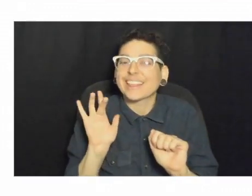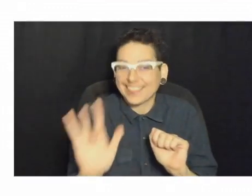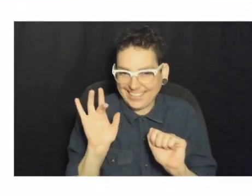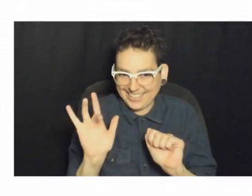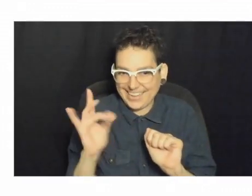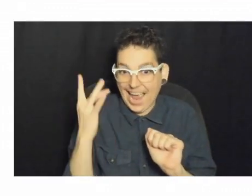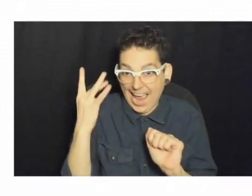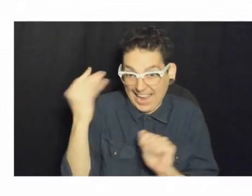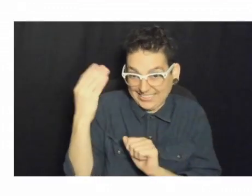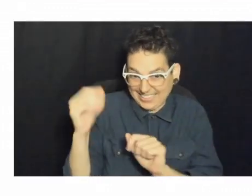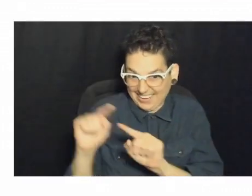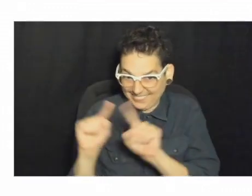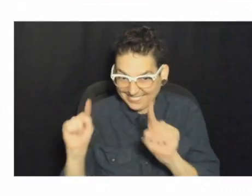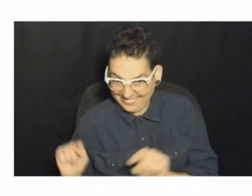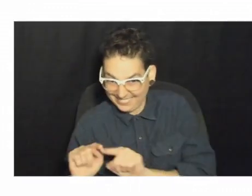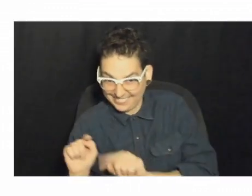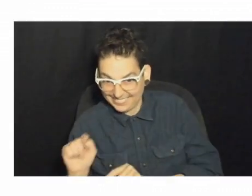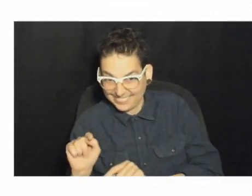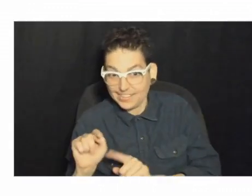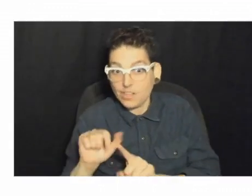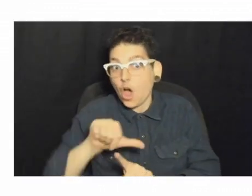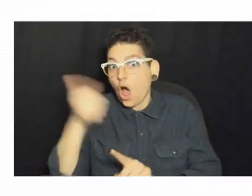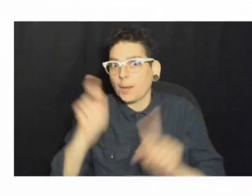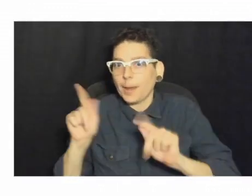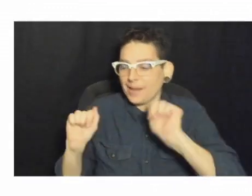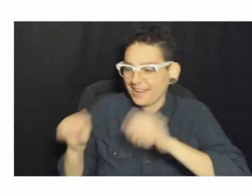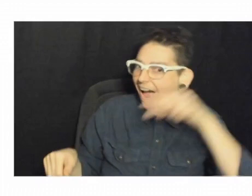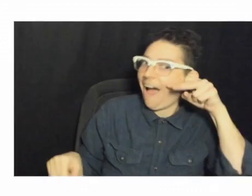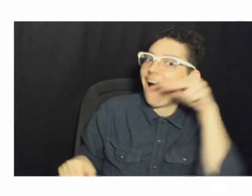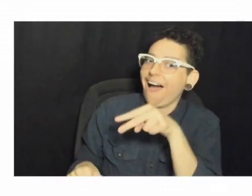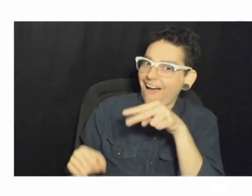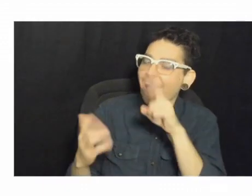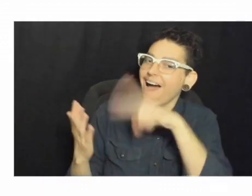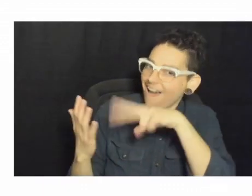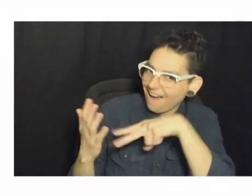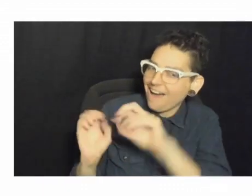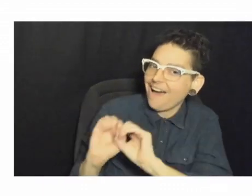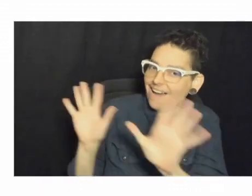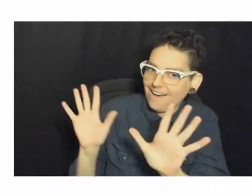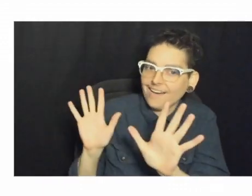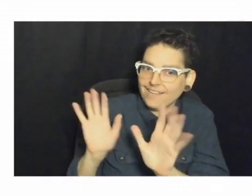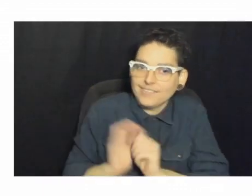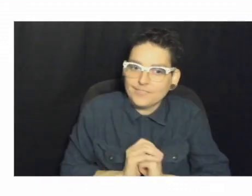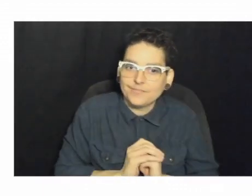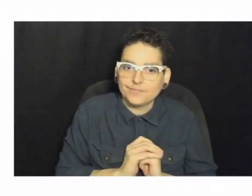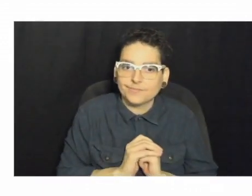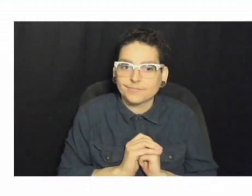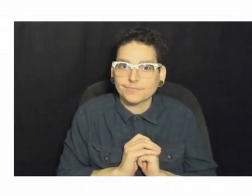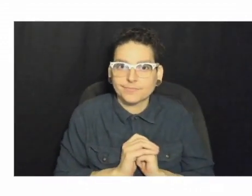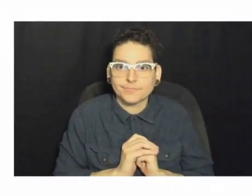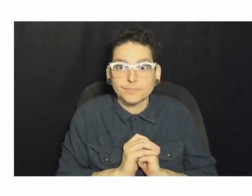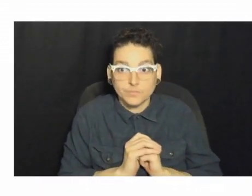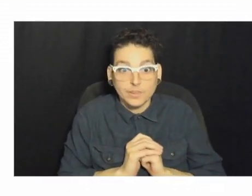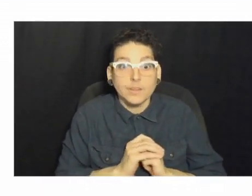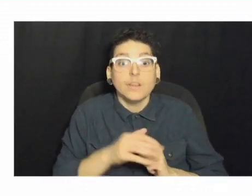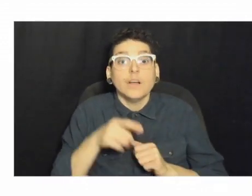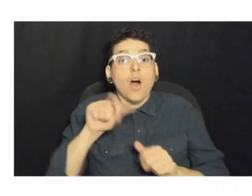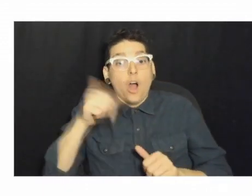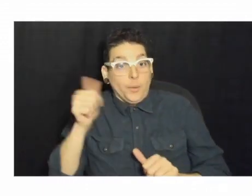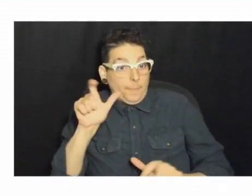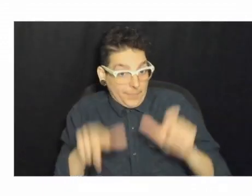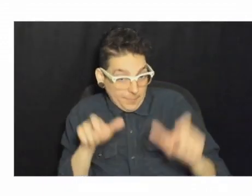people who are participating in this space. We do have a couple folks behind the scenes who are going to be reorganizing